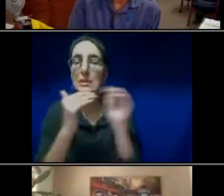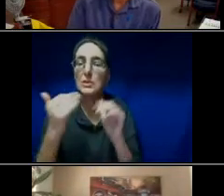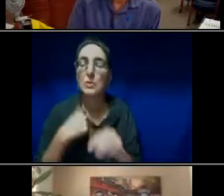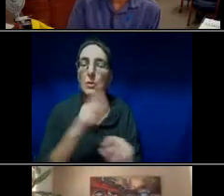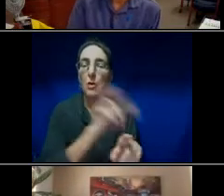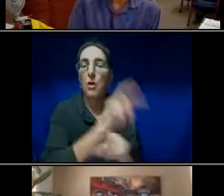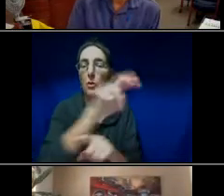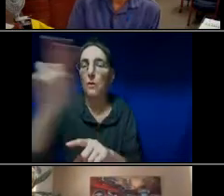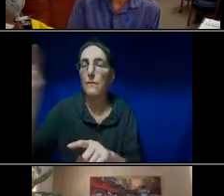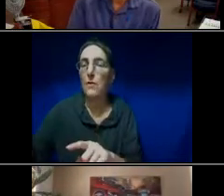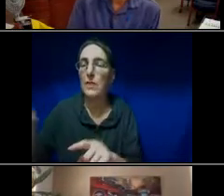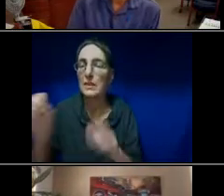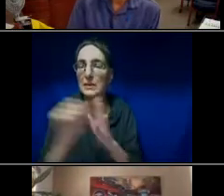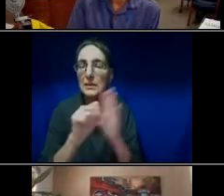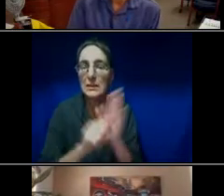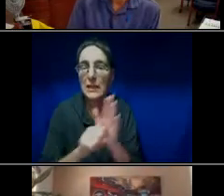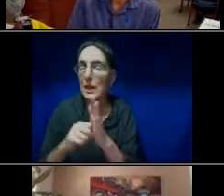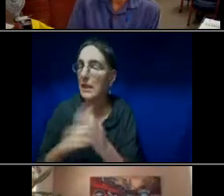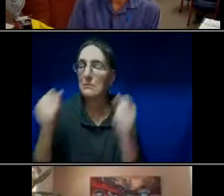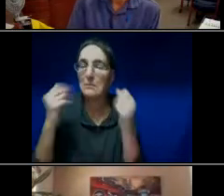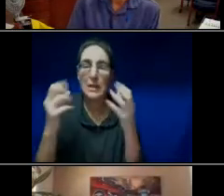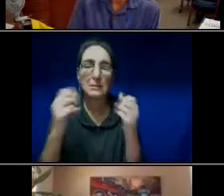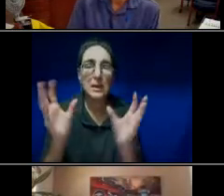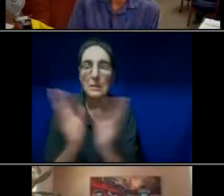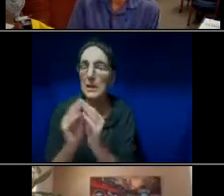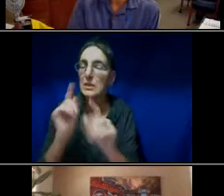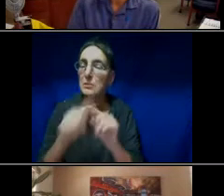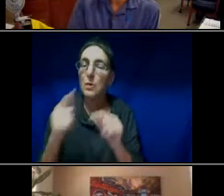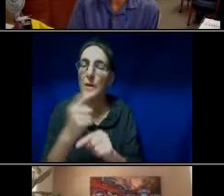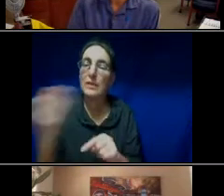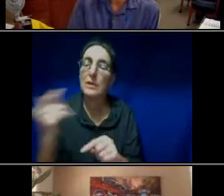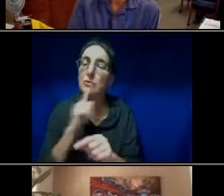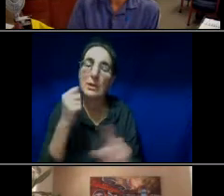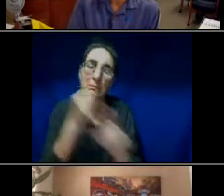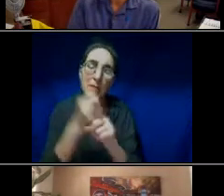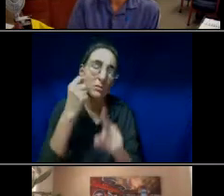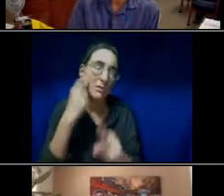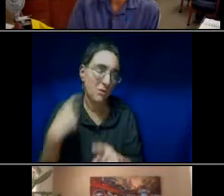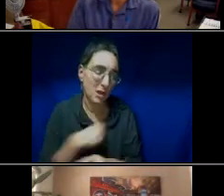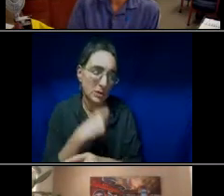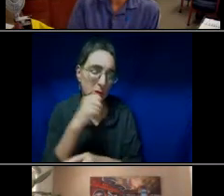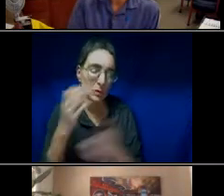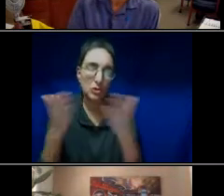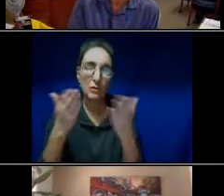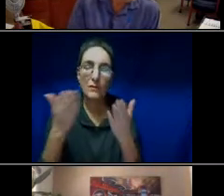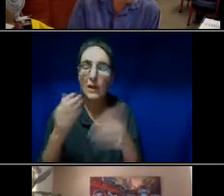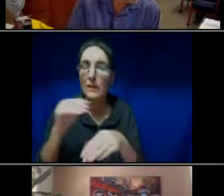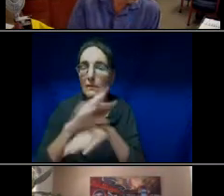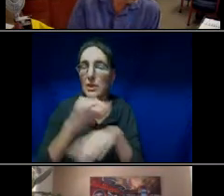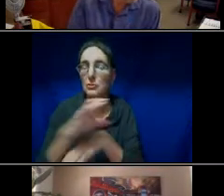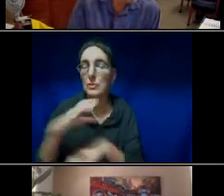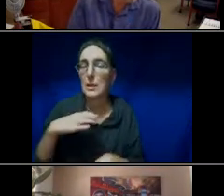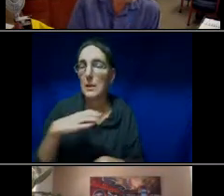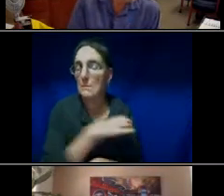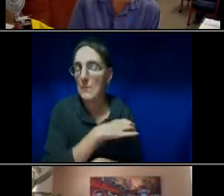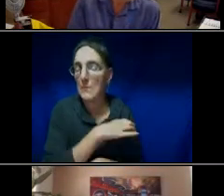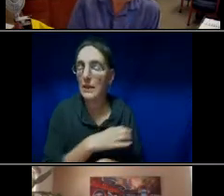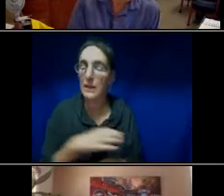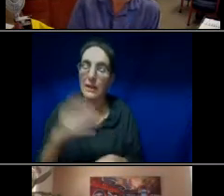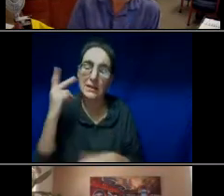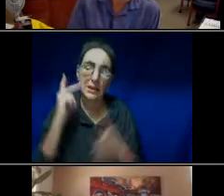upon meetings. But one of the things that was really impactful for those of us who served on that advisory committee was that the secretary of